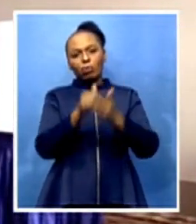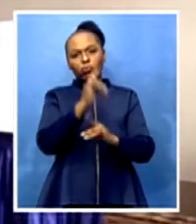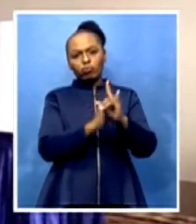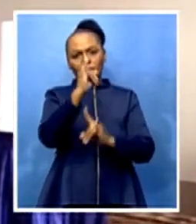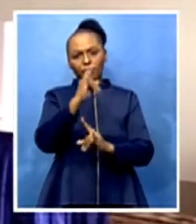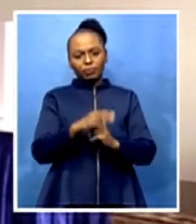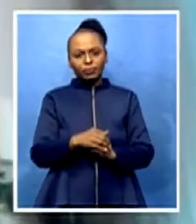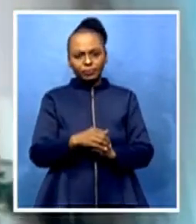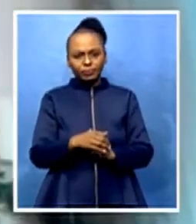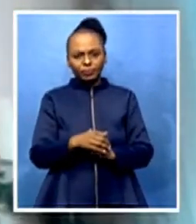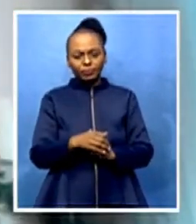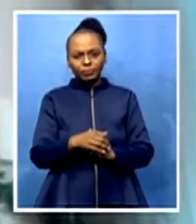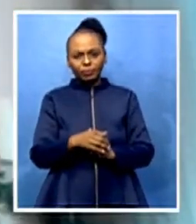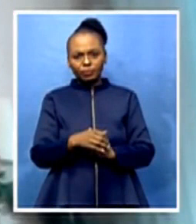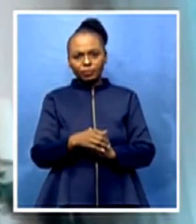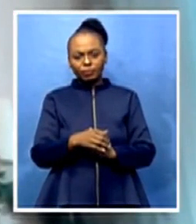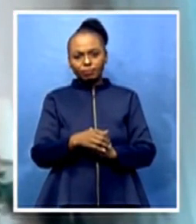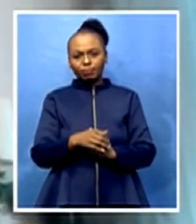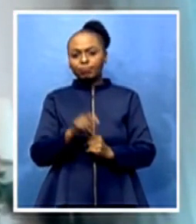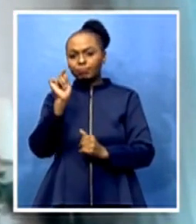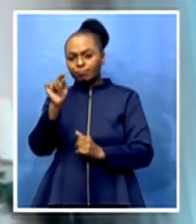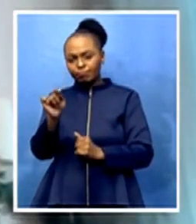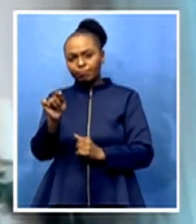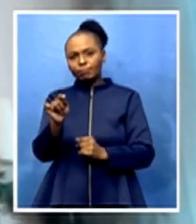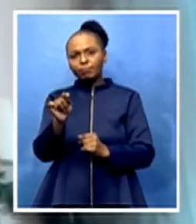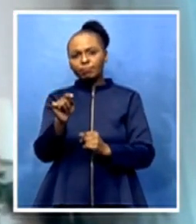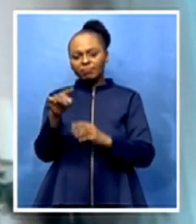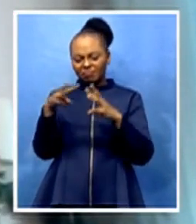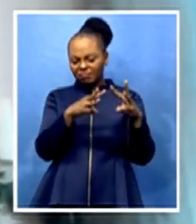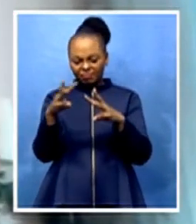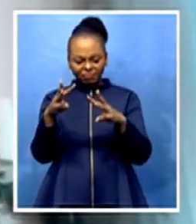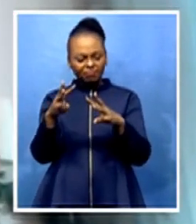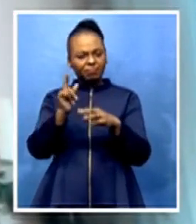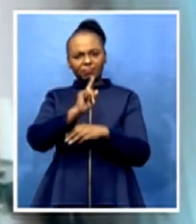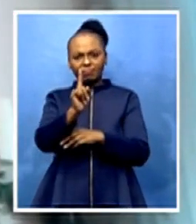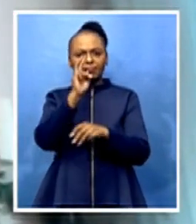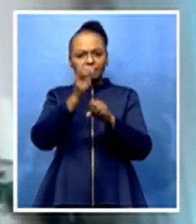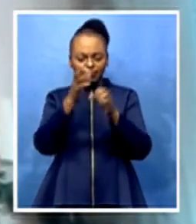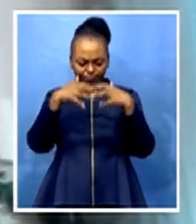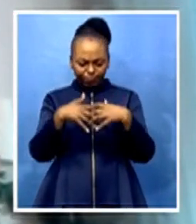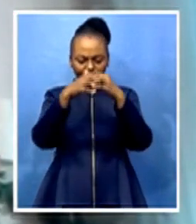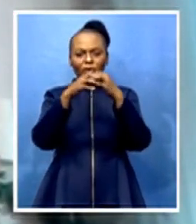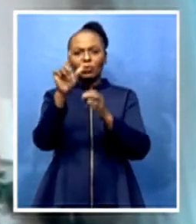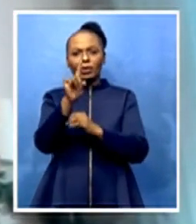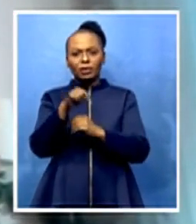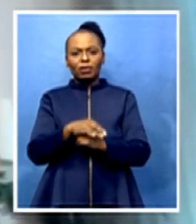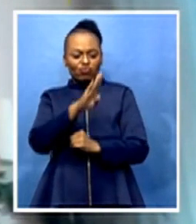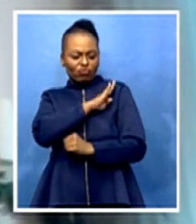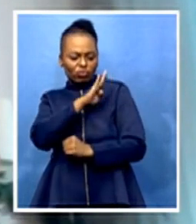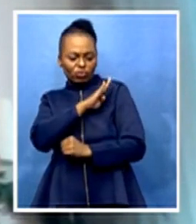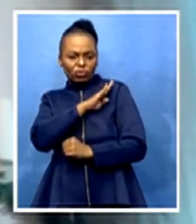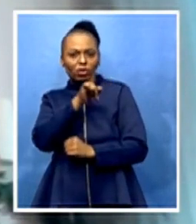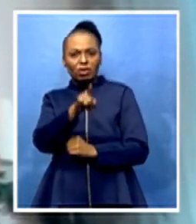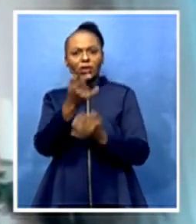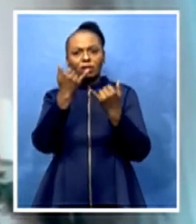resorting differences to established legal mechanisms, the military exploited difference to try to